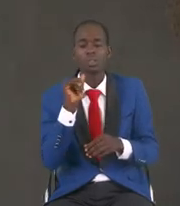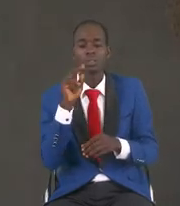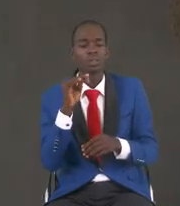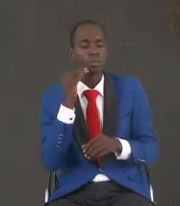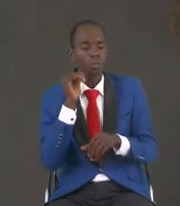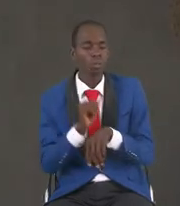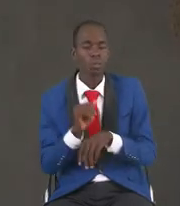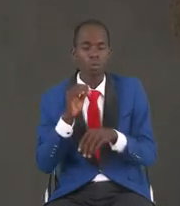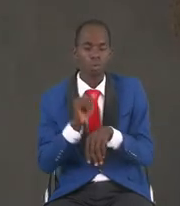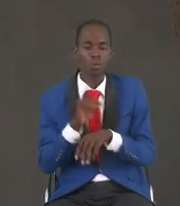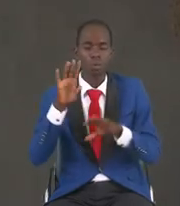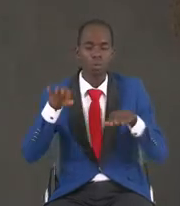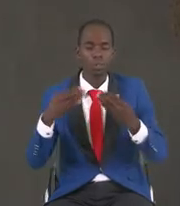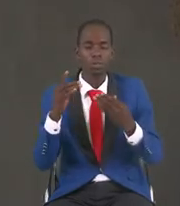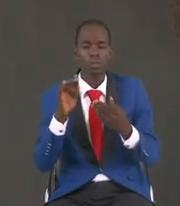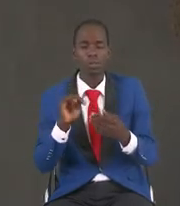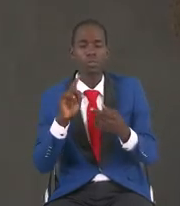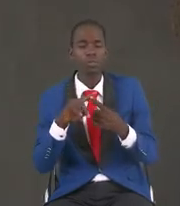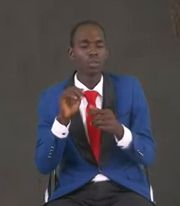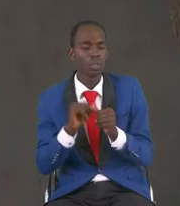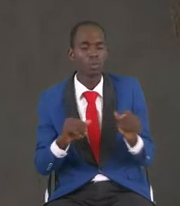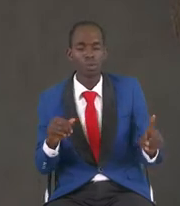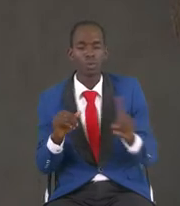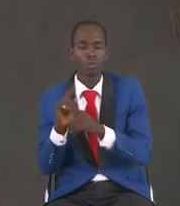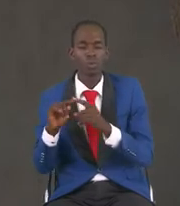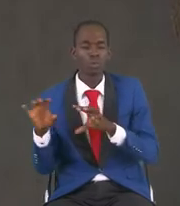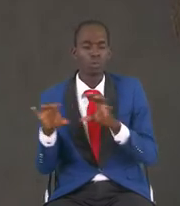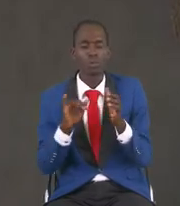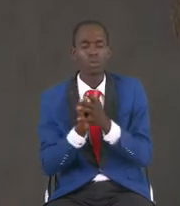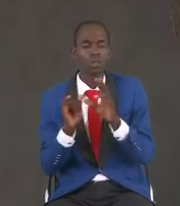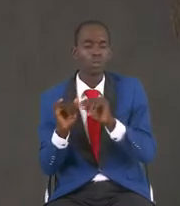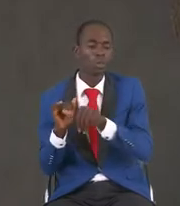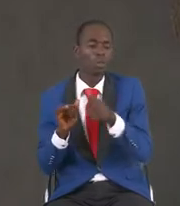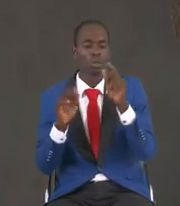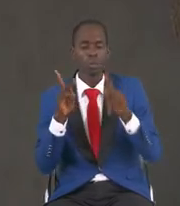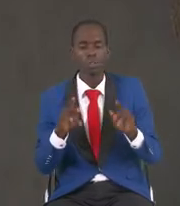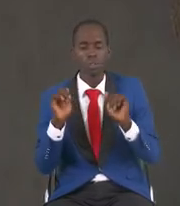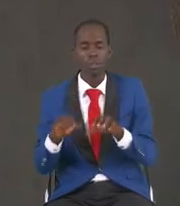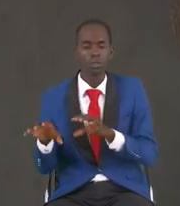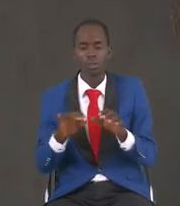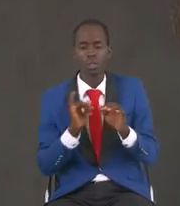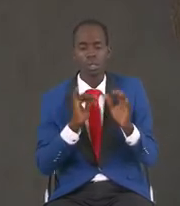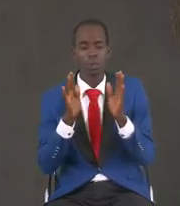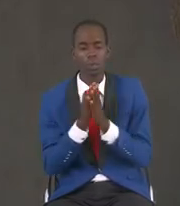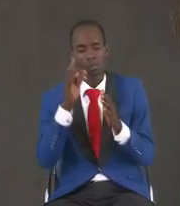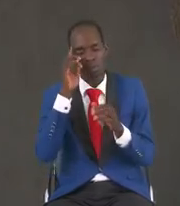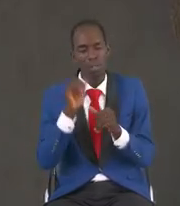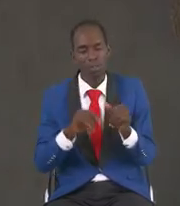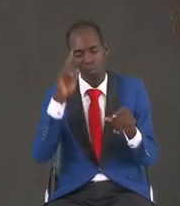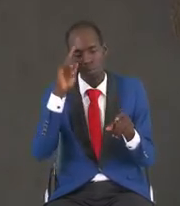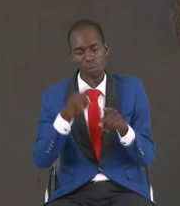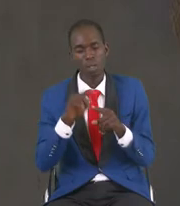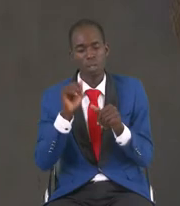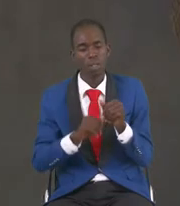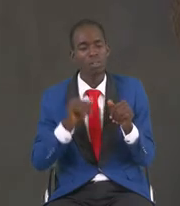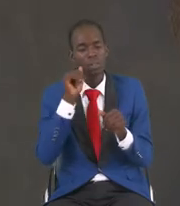you have given everyone to do that no other person can do. I pray for every brother, I pray for